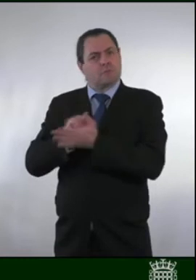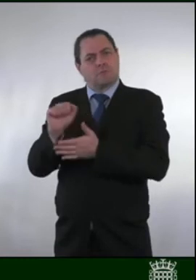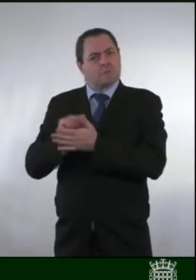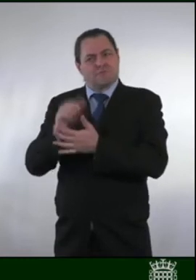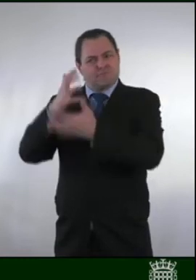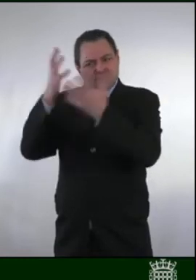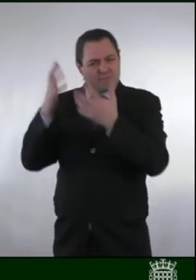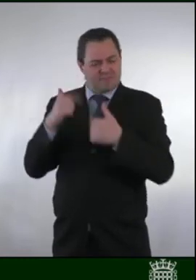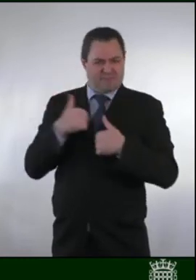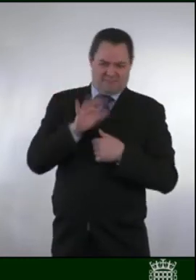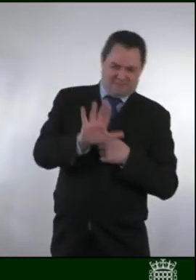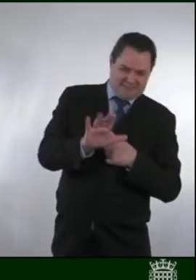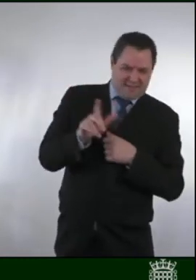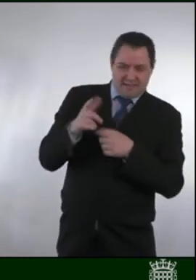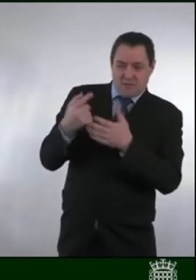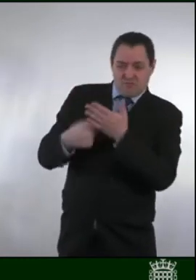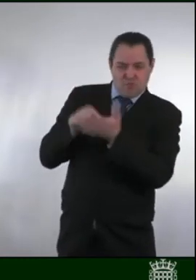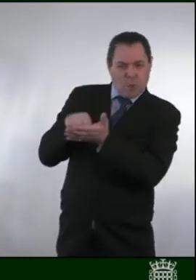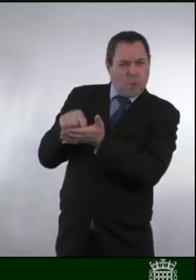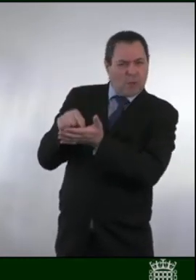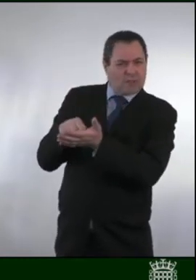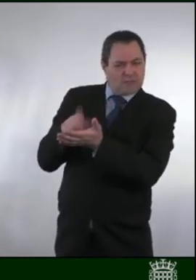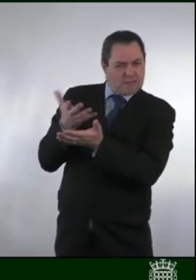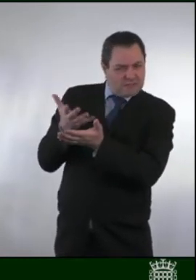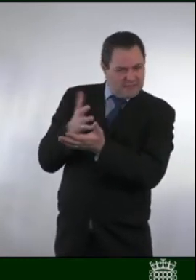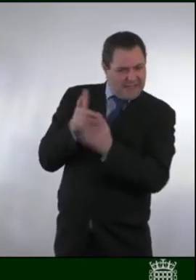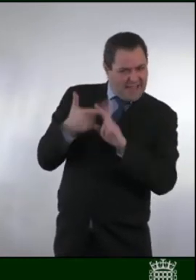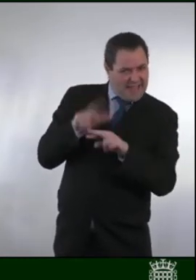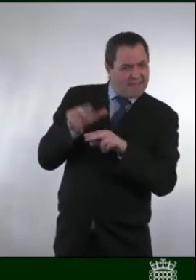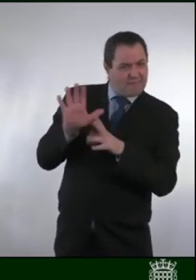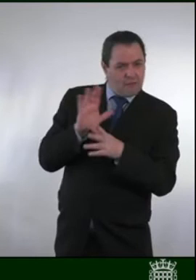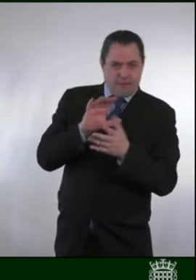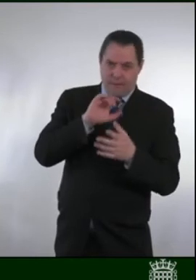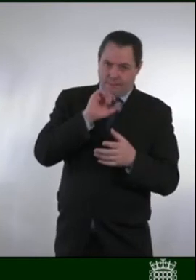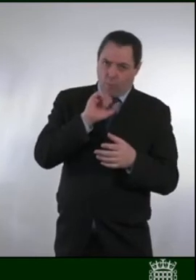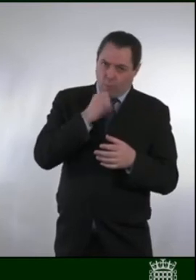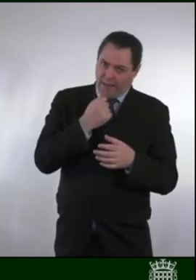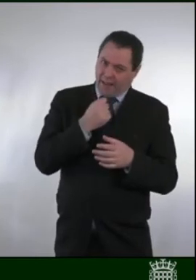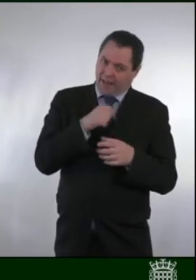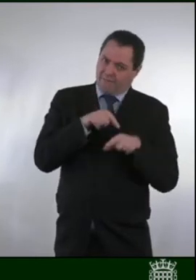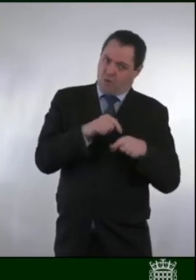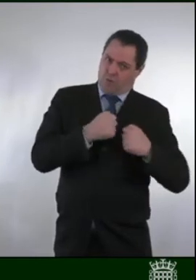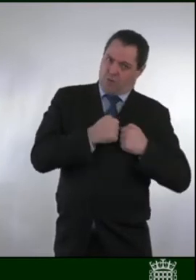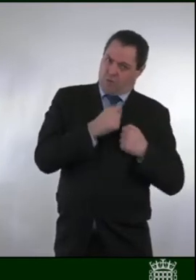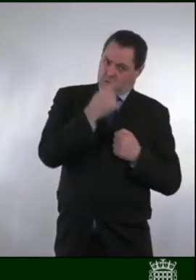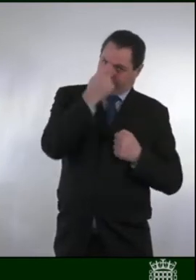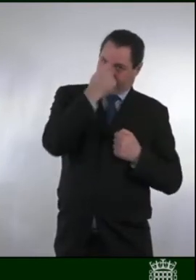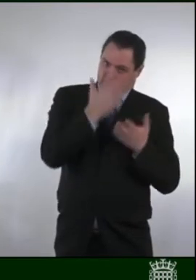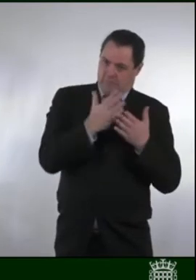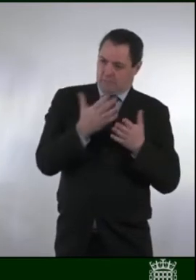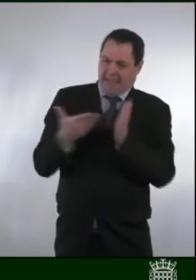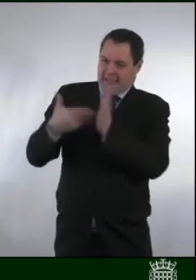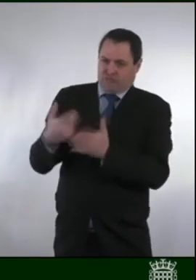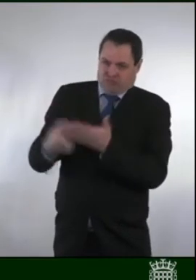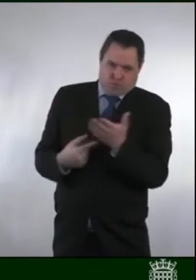me that any implementation of this consultation will be in line with his and my long-held principles?